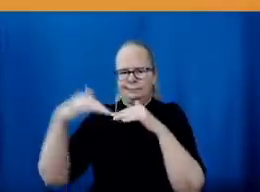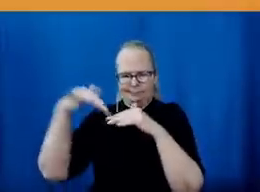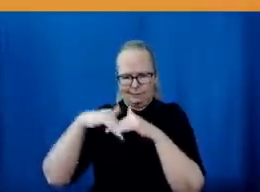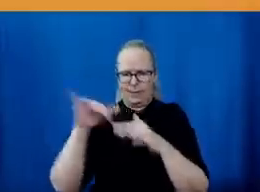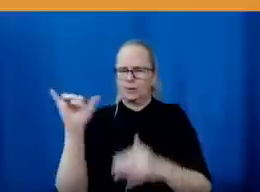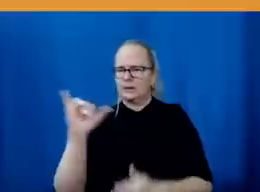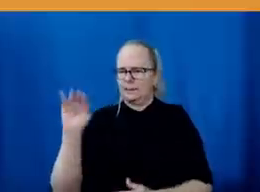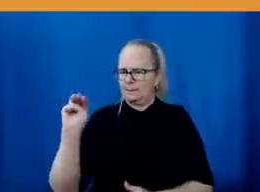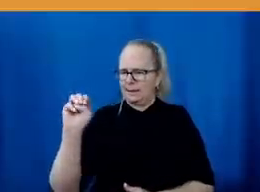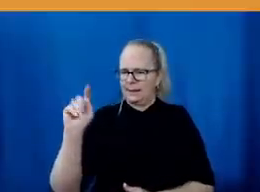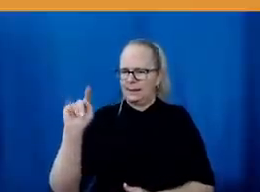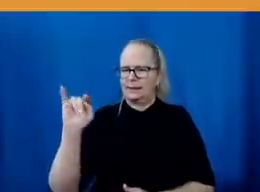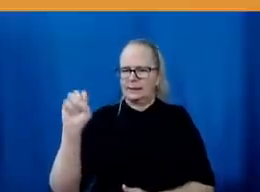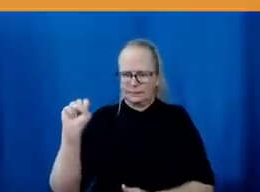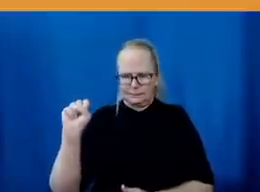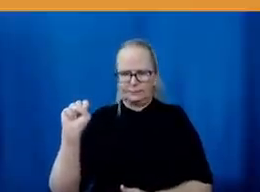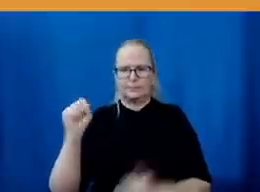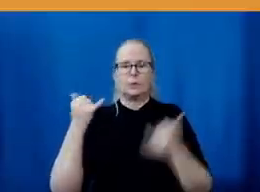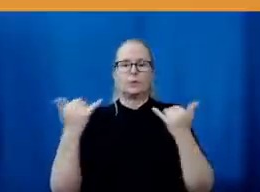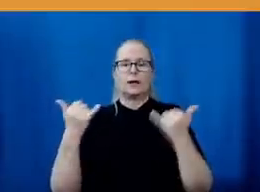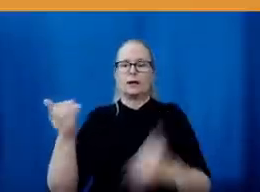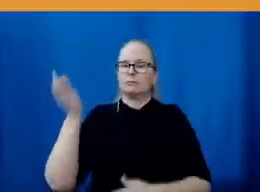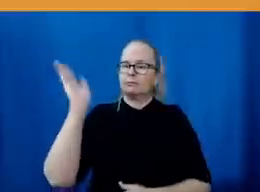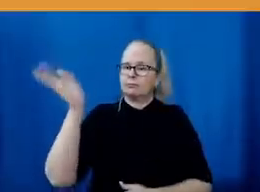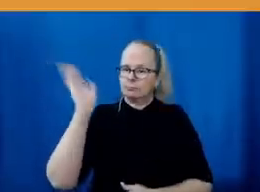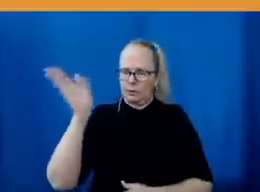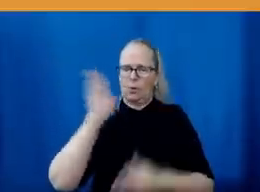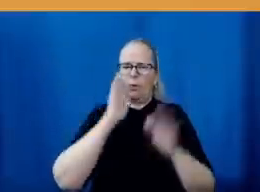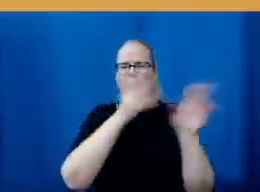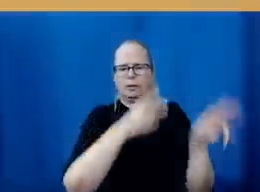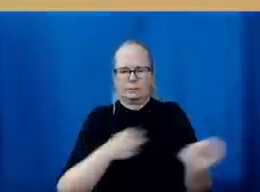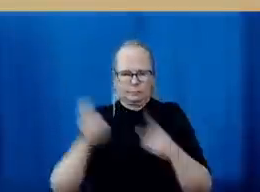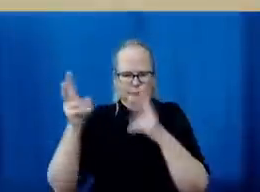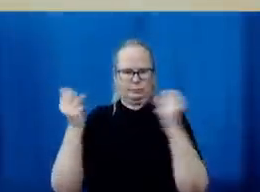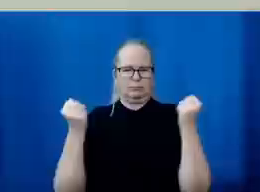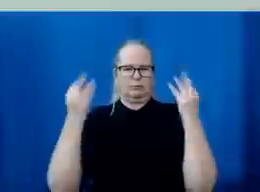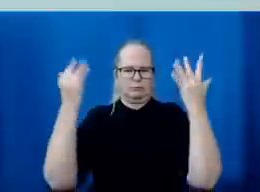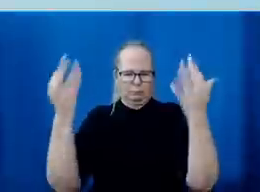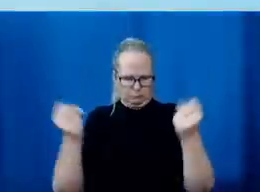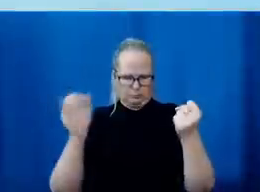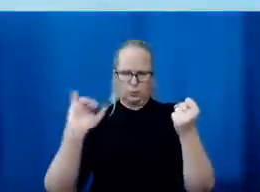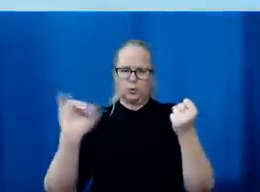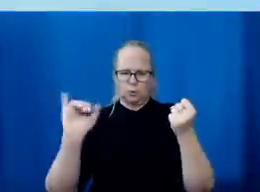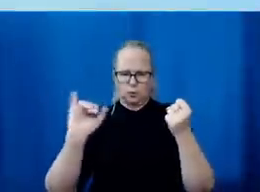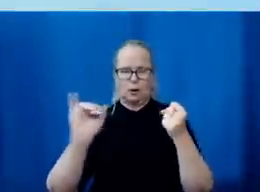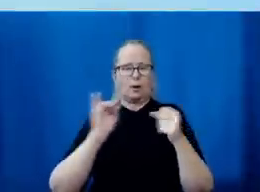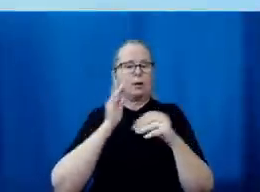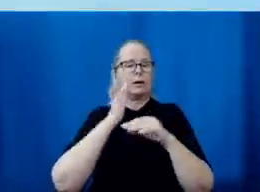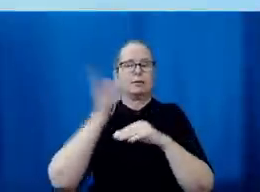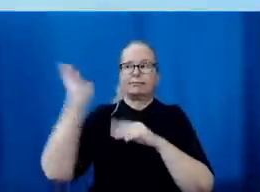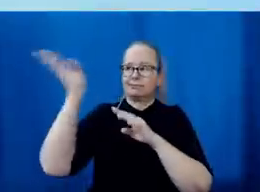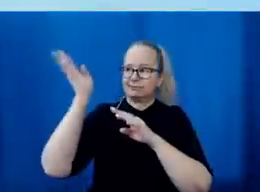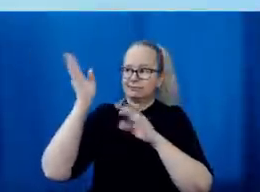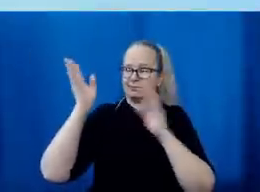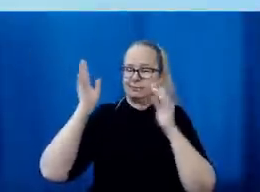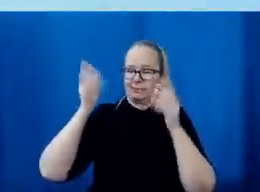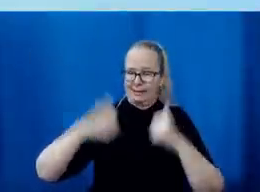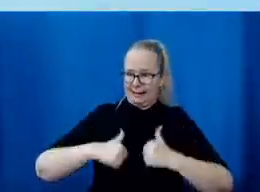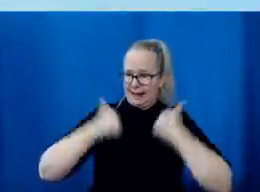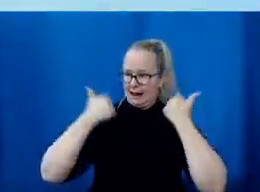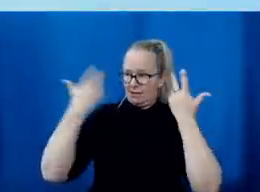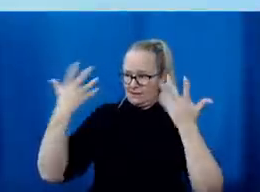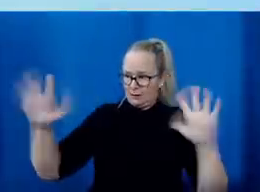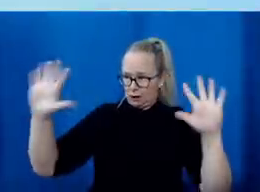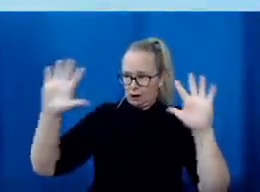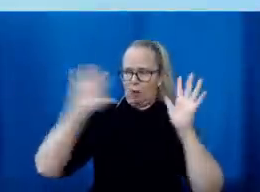the unceded homeland of the Métis Nation. Today's conversation is being shared in ASL. To ensure access to completely accurate